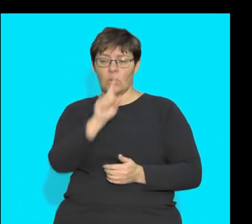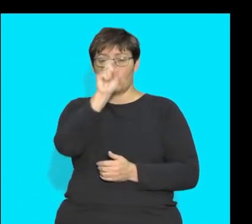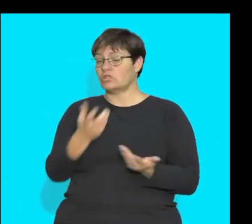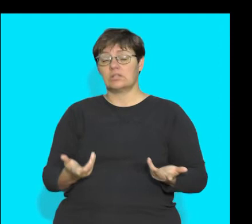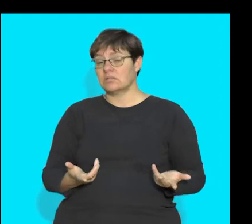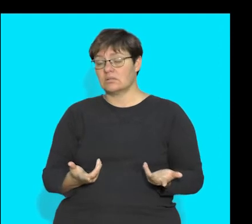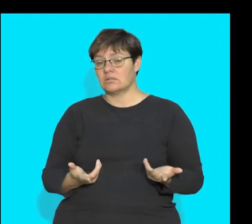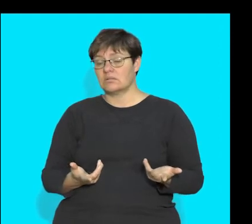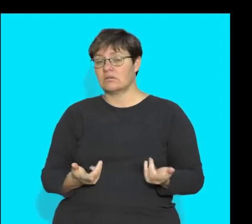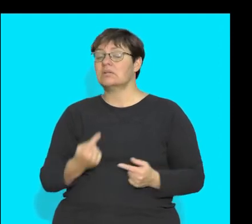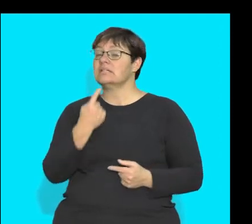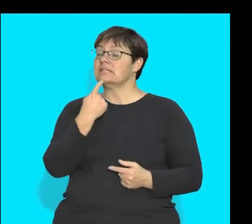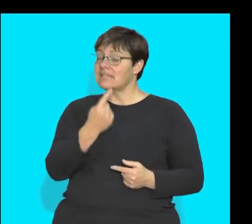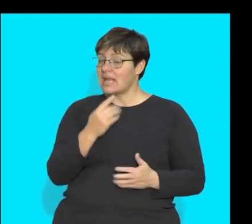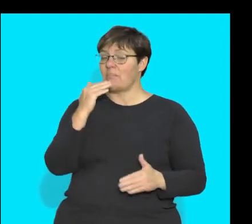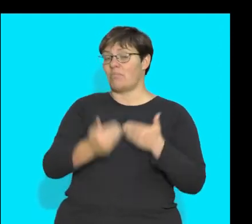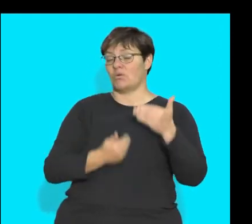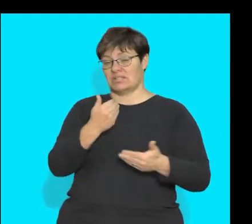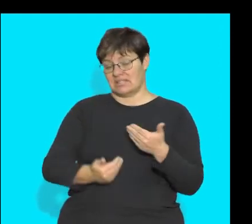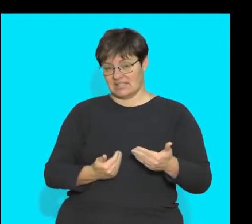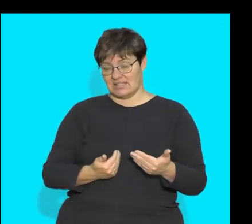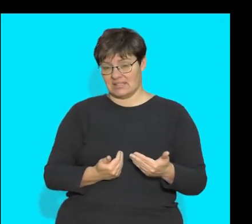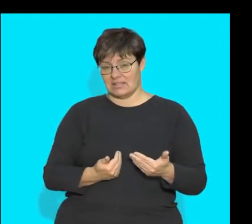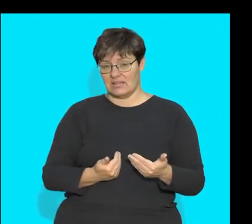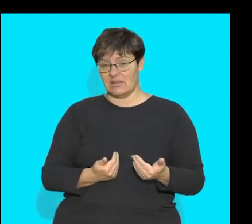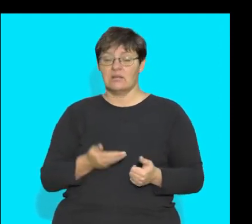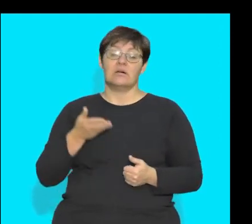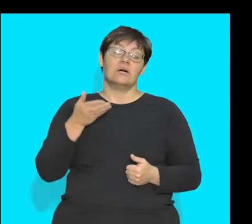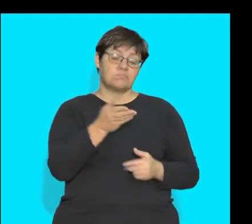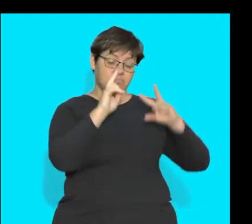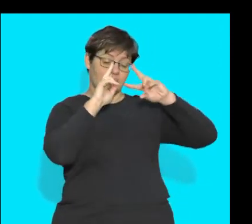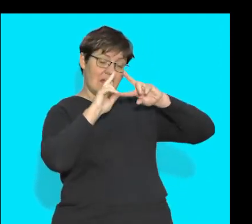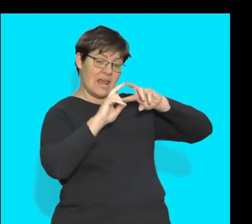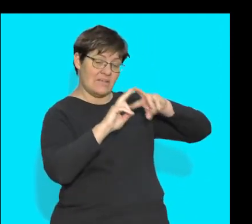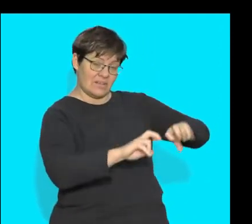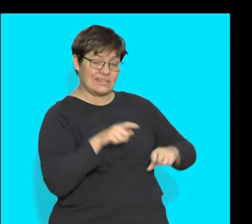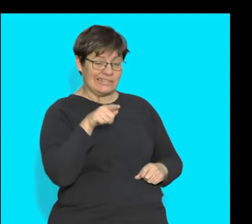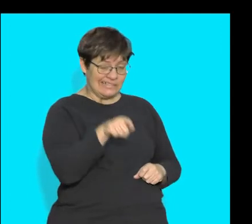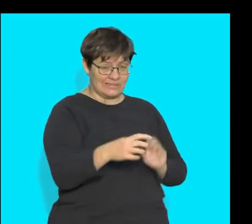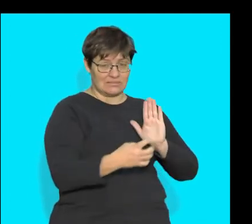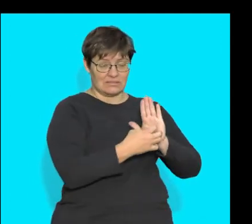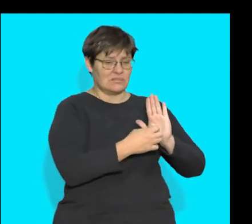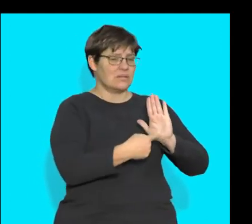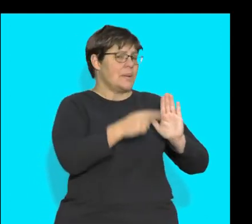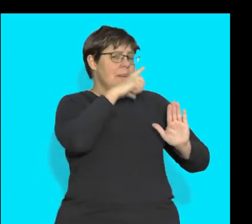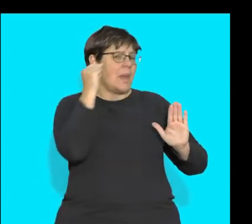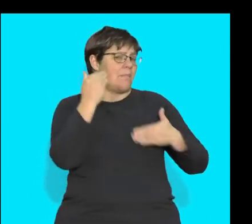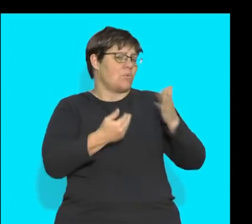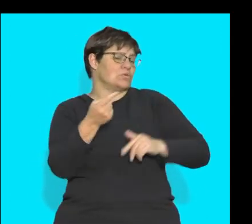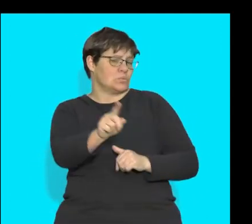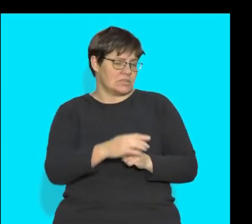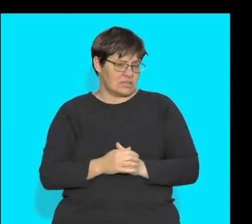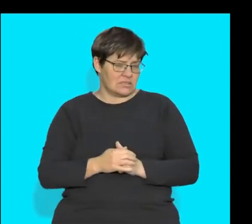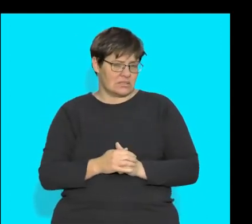is, state the process that is investigated in the diagram below. Now let's have a